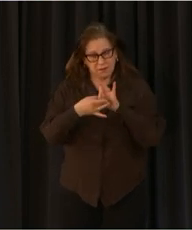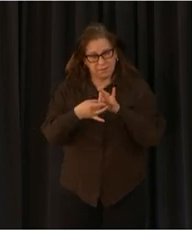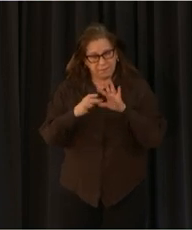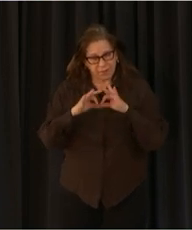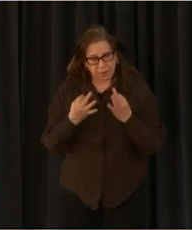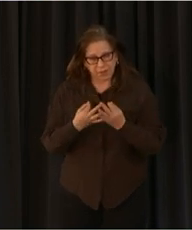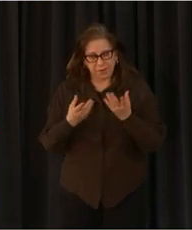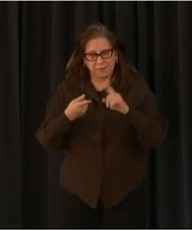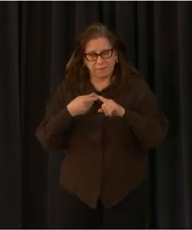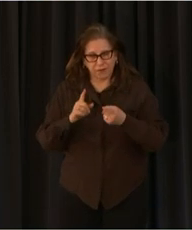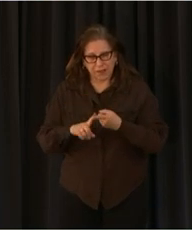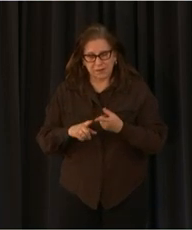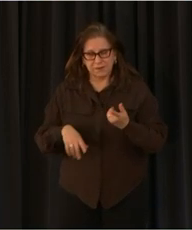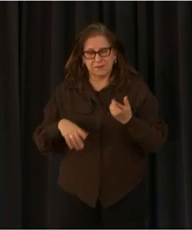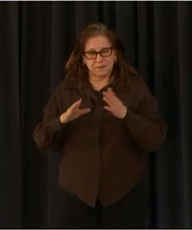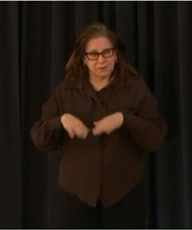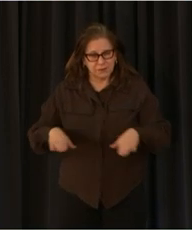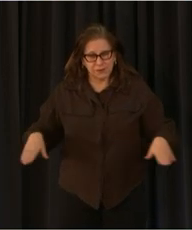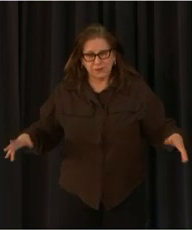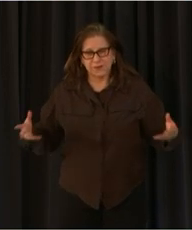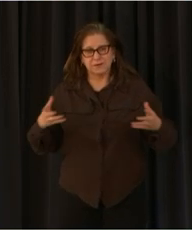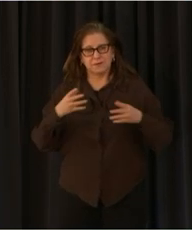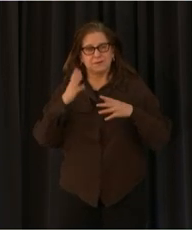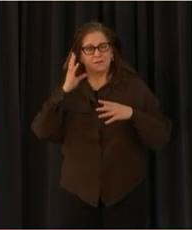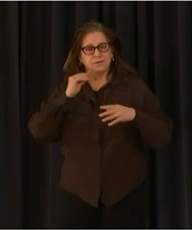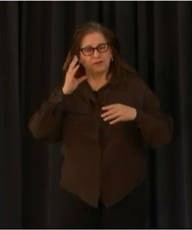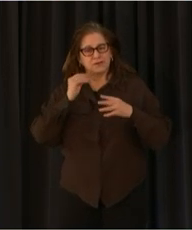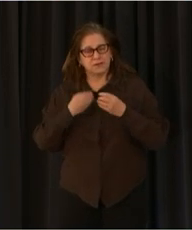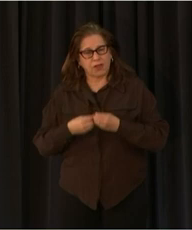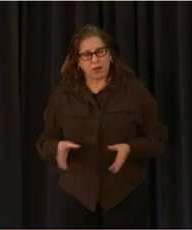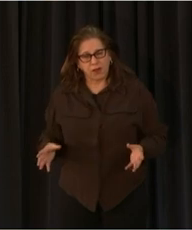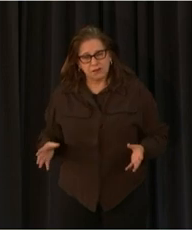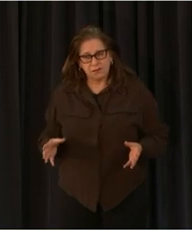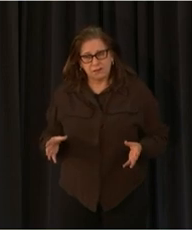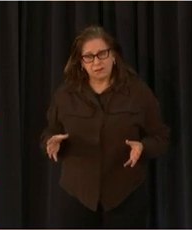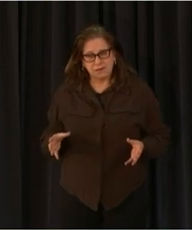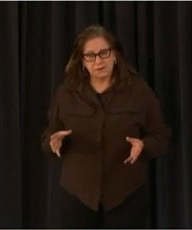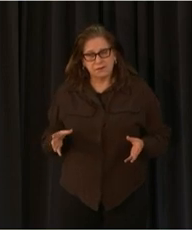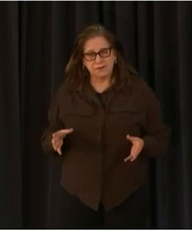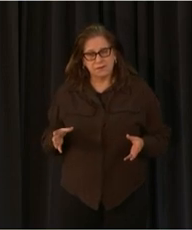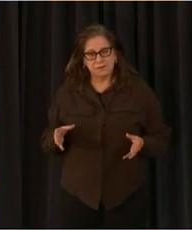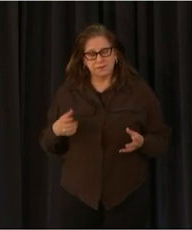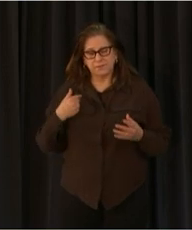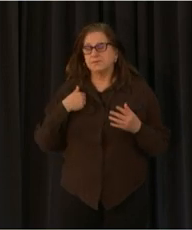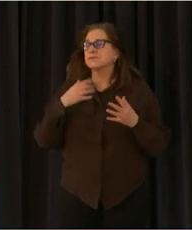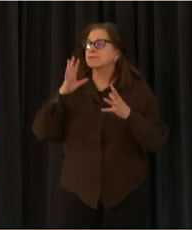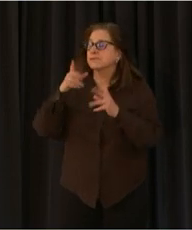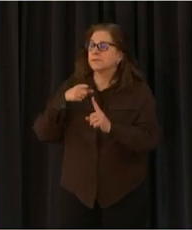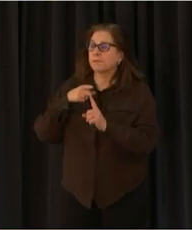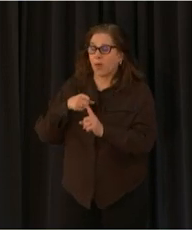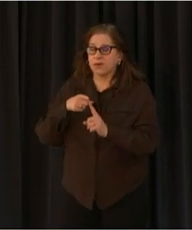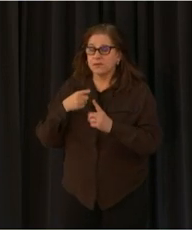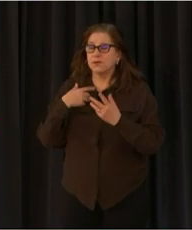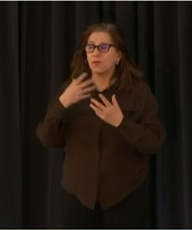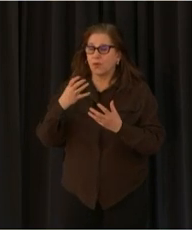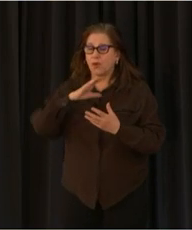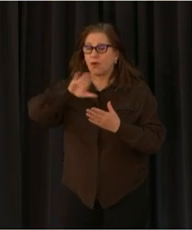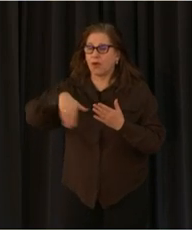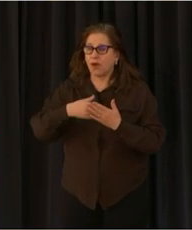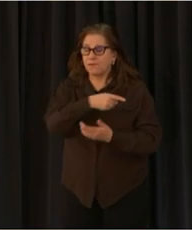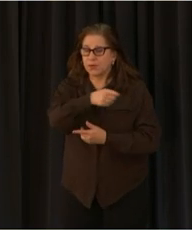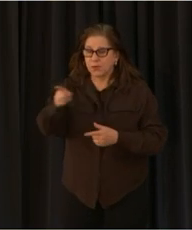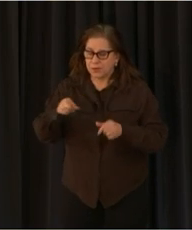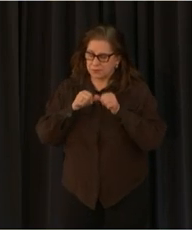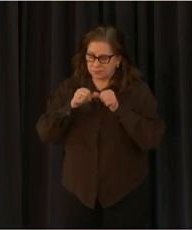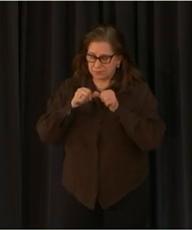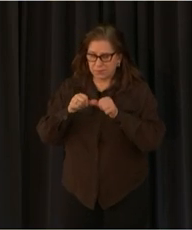all of the things that we talk about today, and when we come here is how we save people's lives. I want to